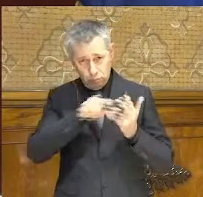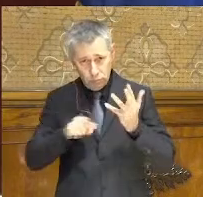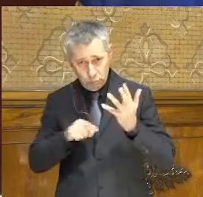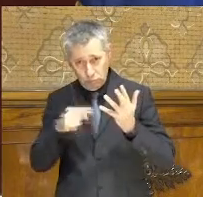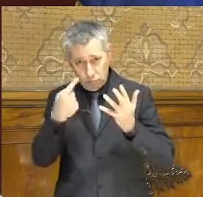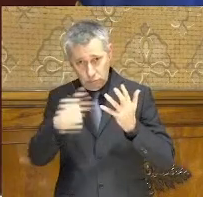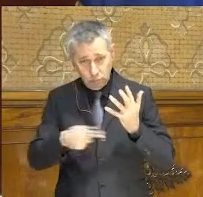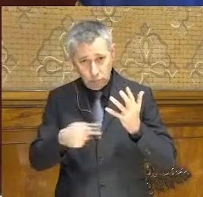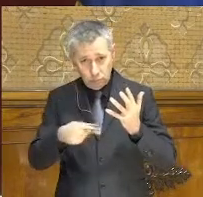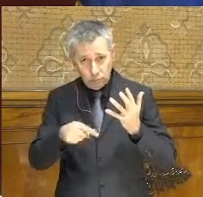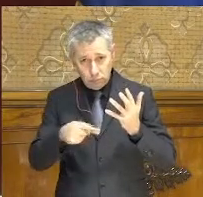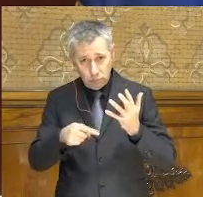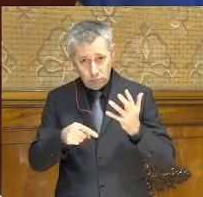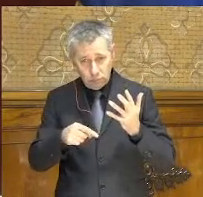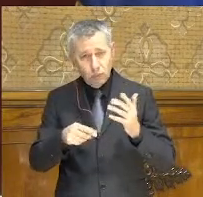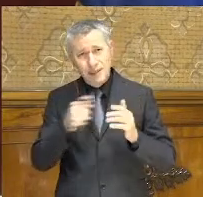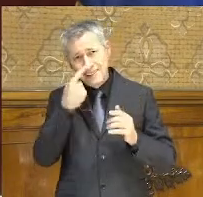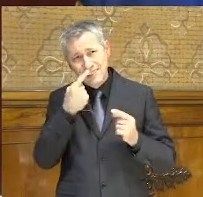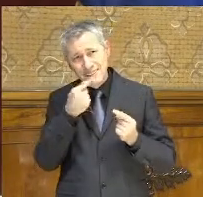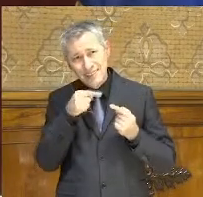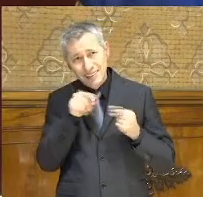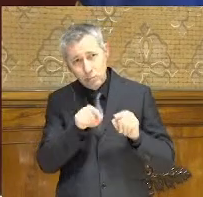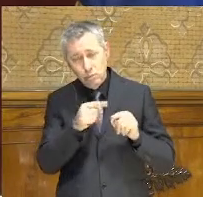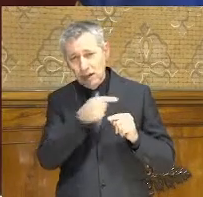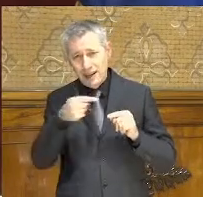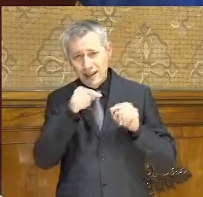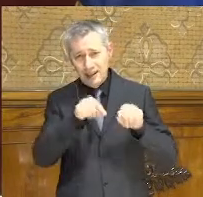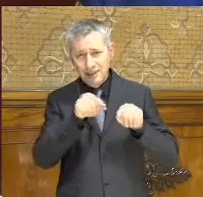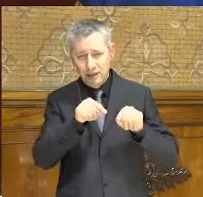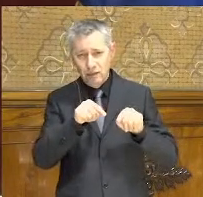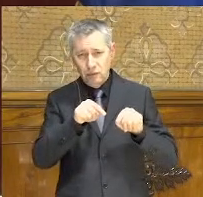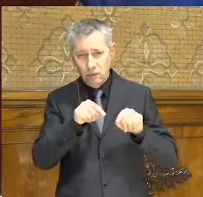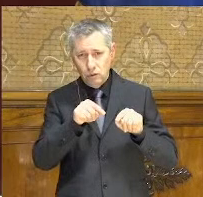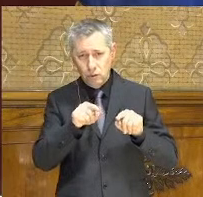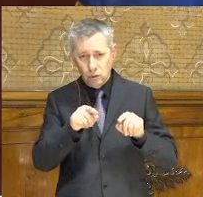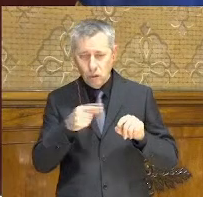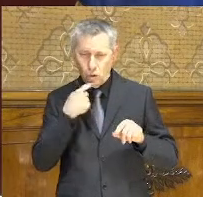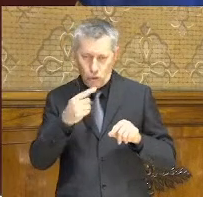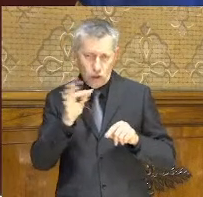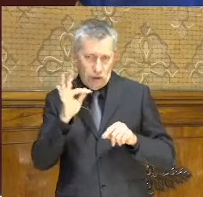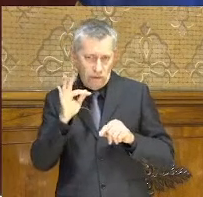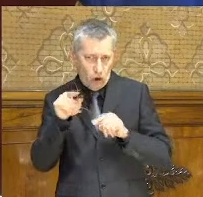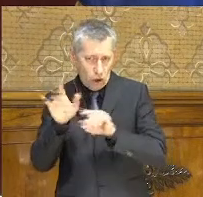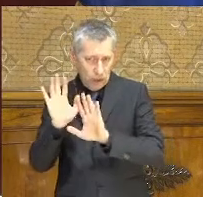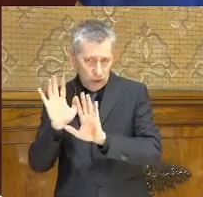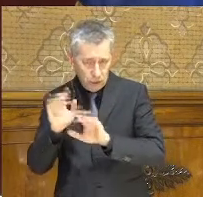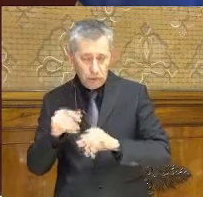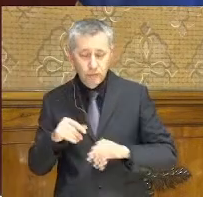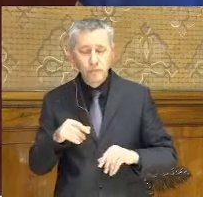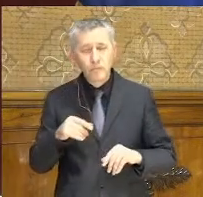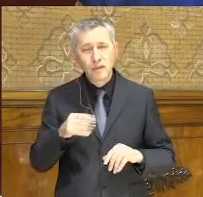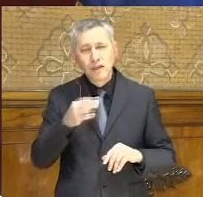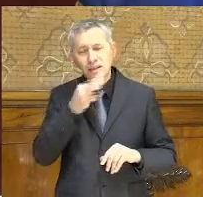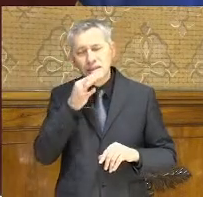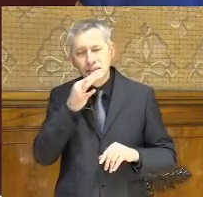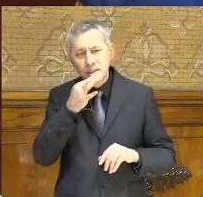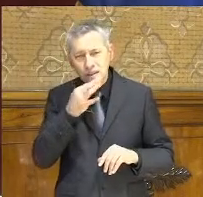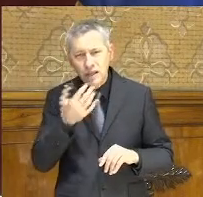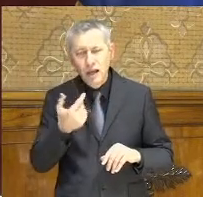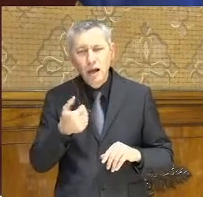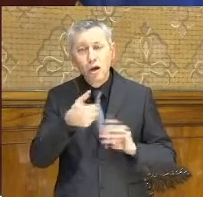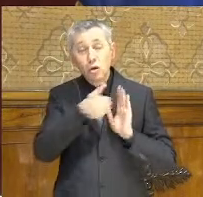political features, Freud says, are traumatic not only